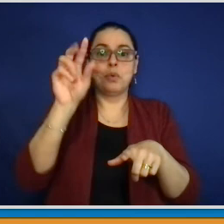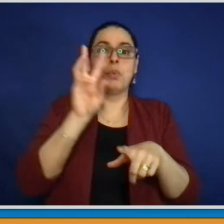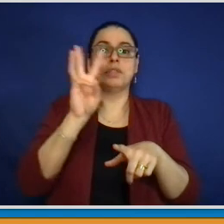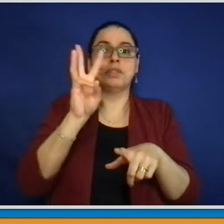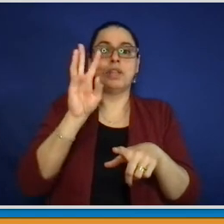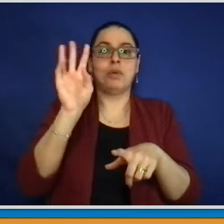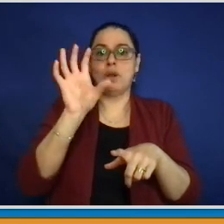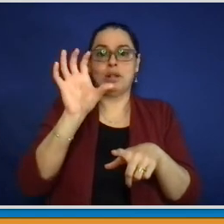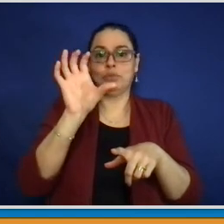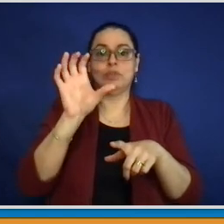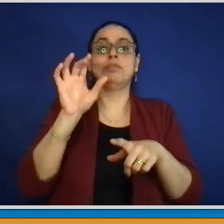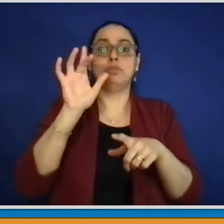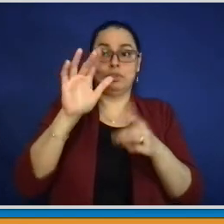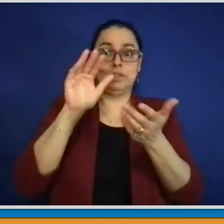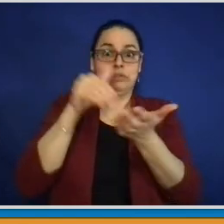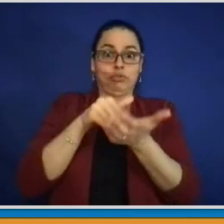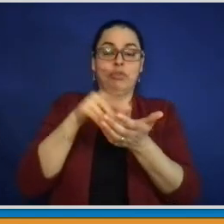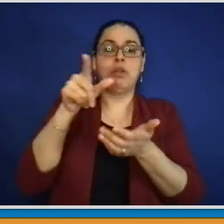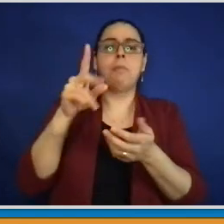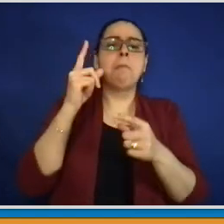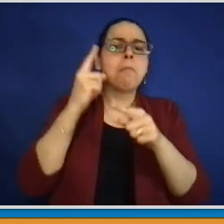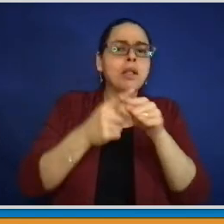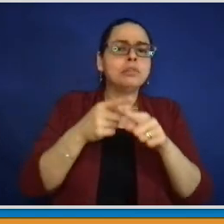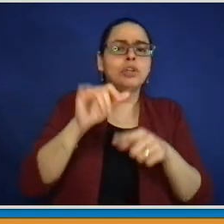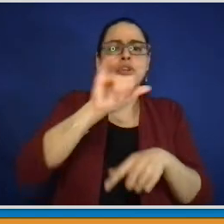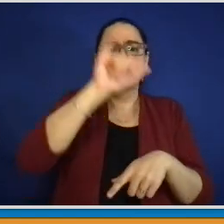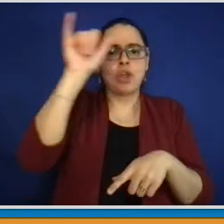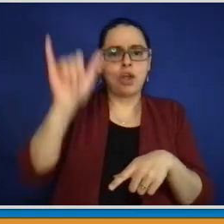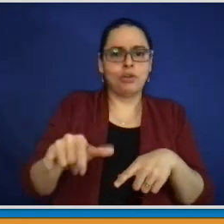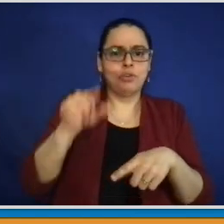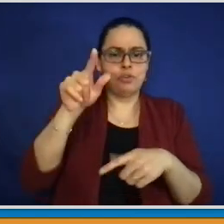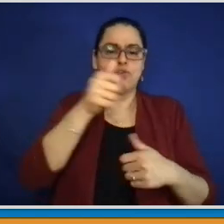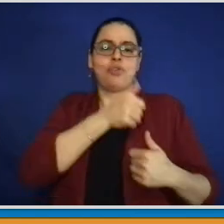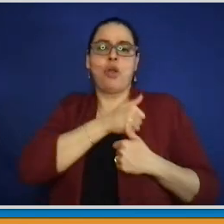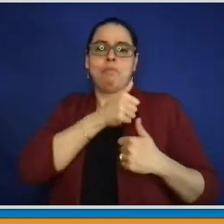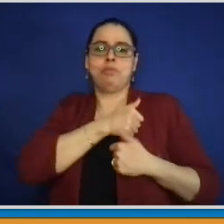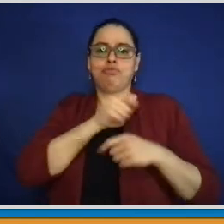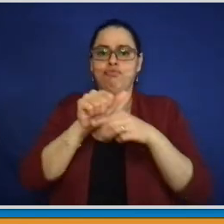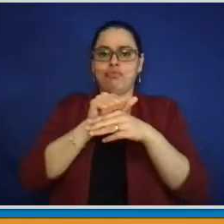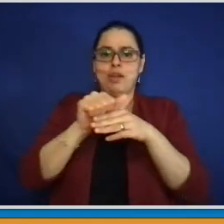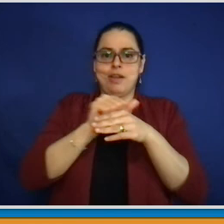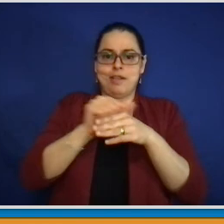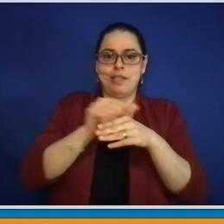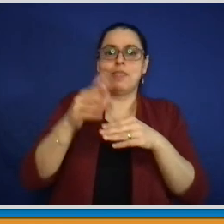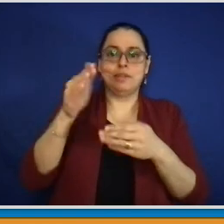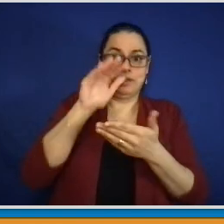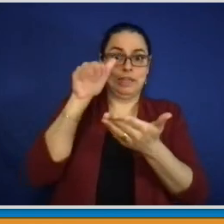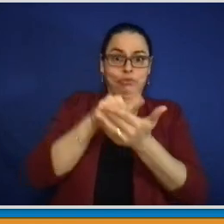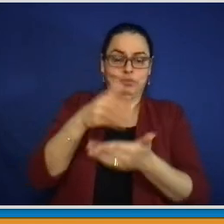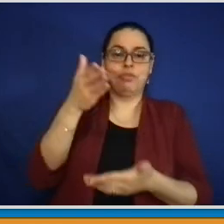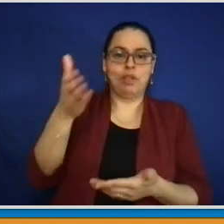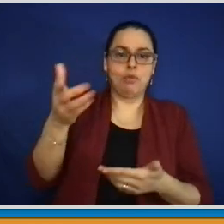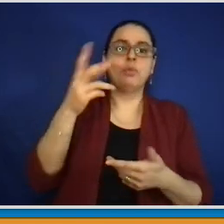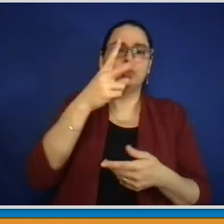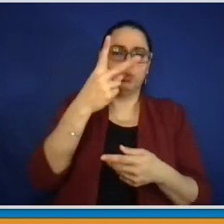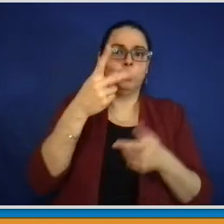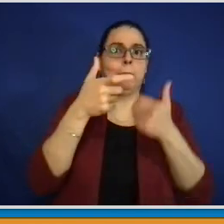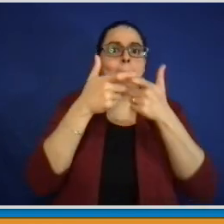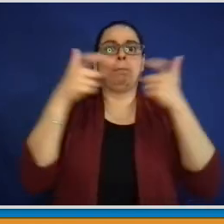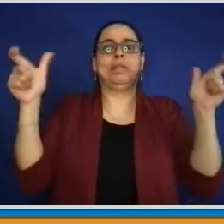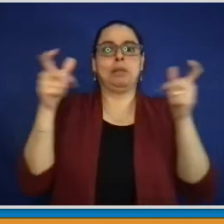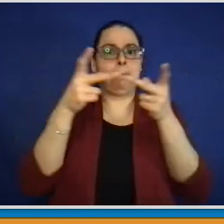well. And those are the two major vaccination sites, large volume vaccination sites. Westchester County has two